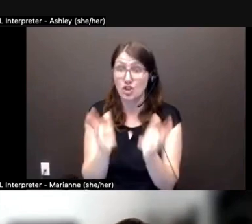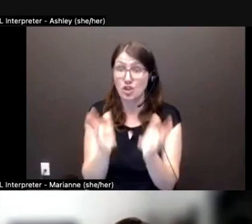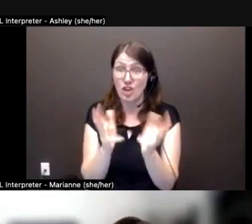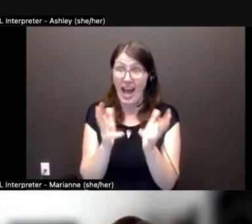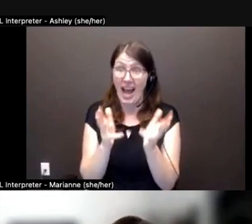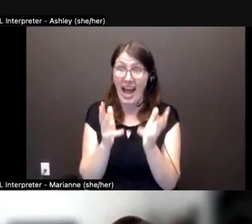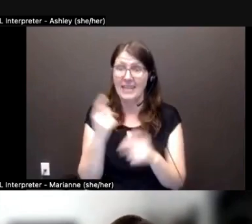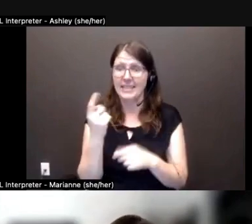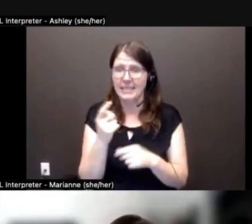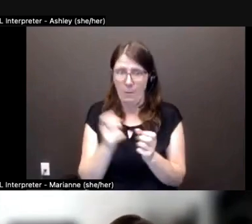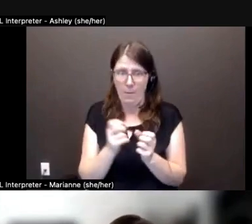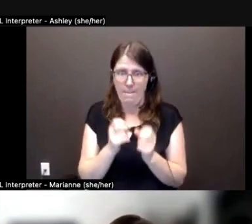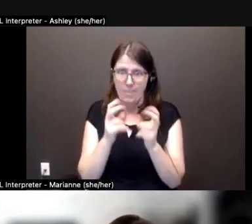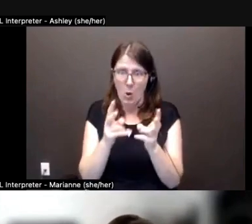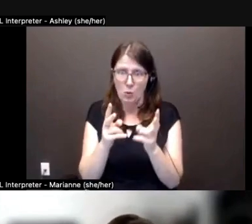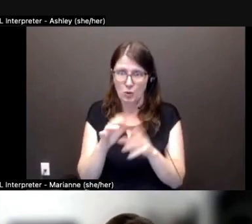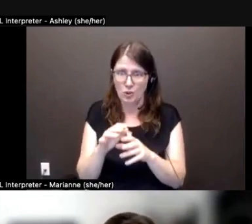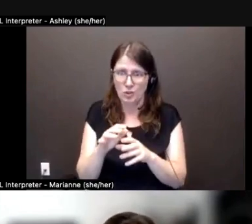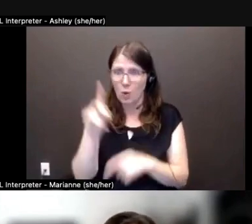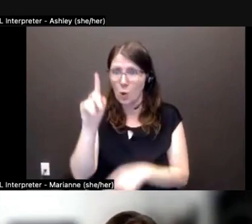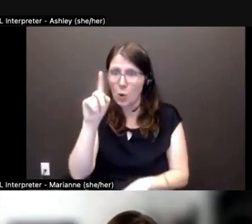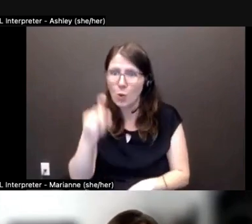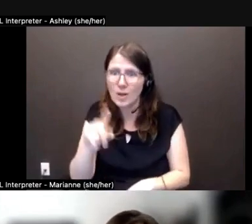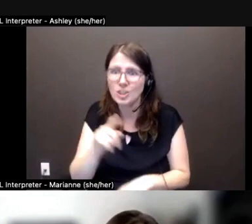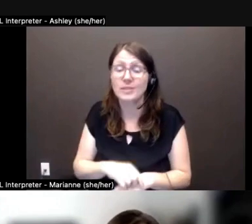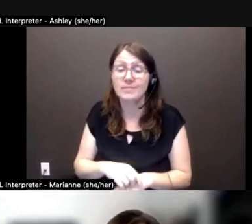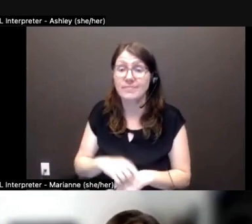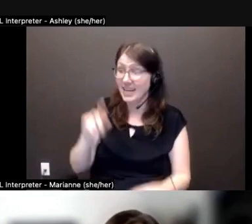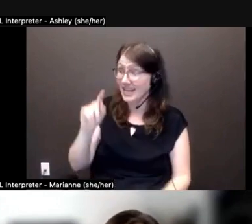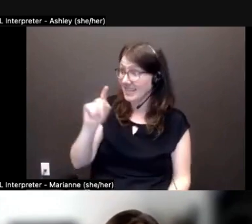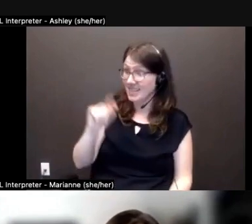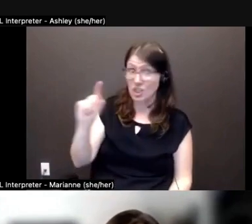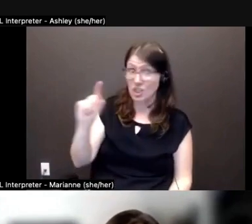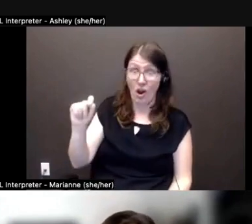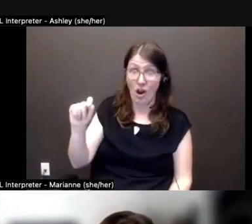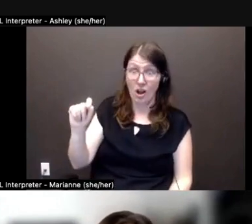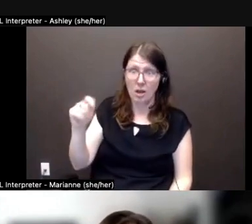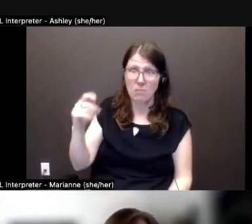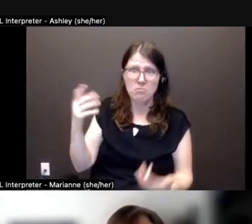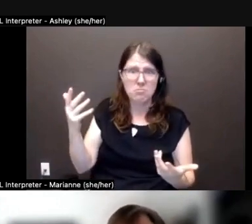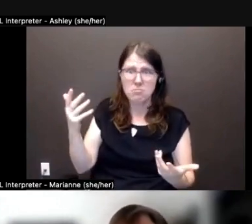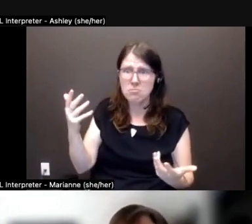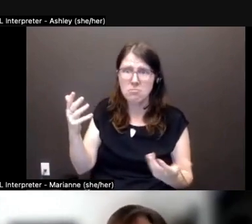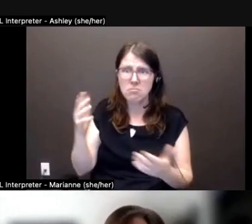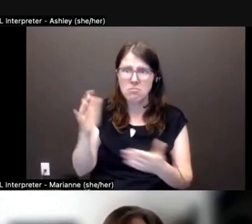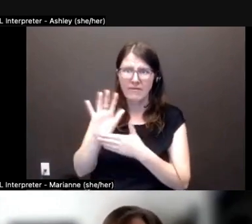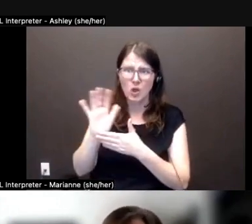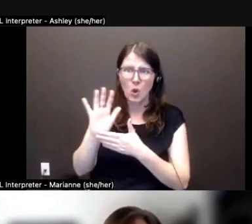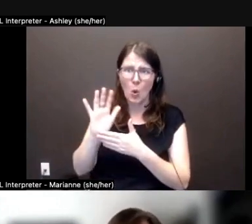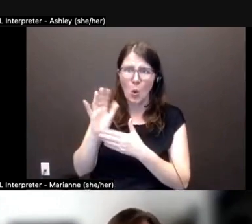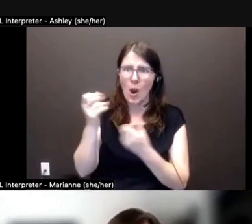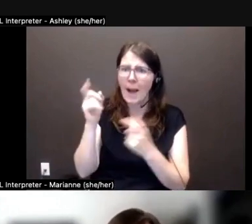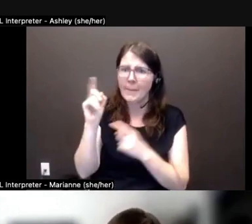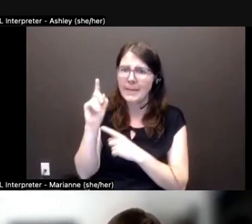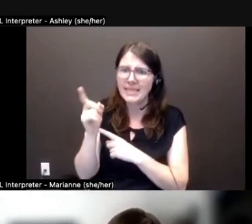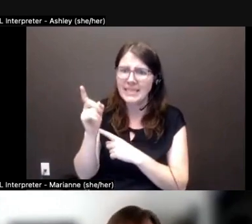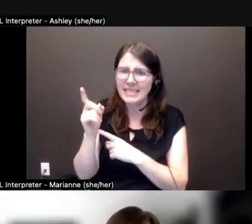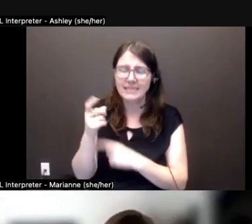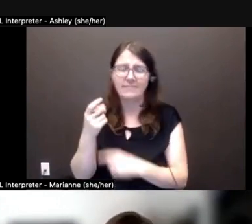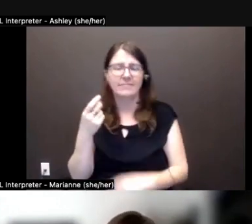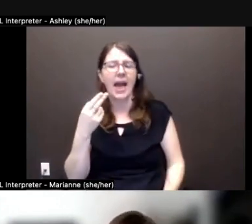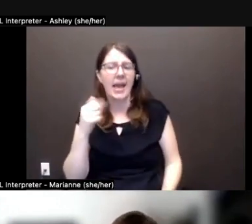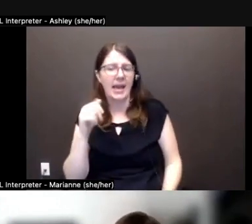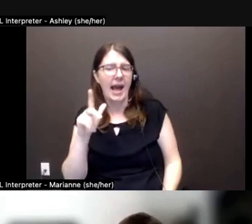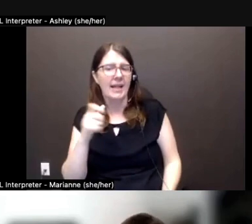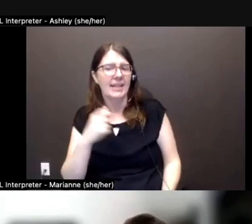question. How many minutes do you have when you make a video for TikTok? Hale, did you want to answer that, or do you want me to? Yeah, I was just typing that in the chat. So